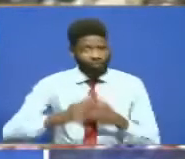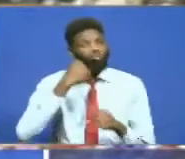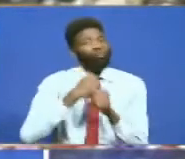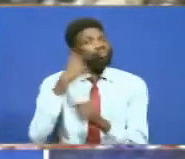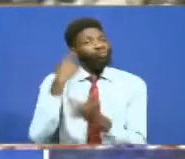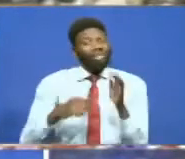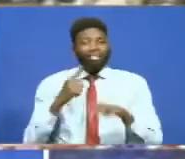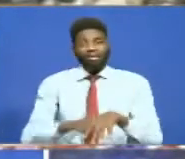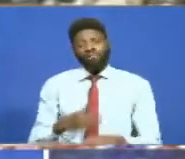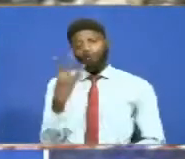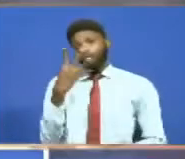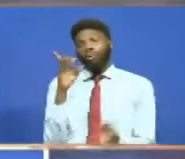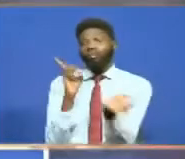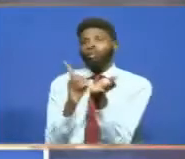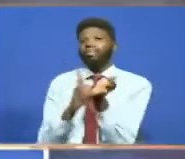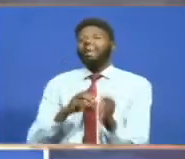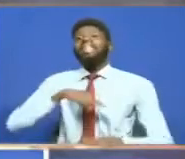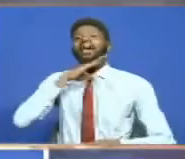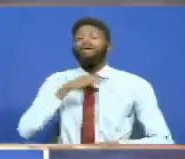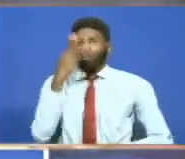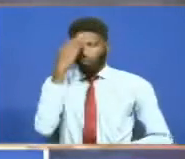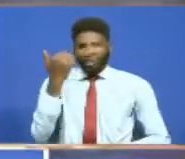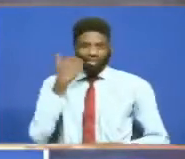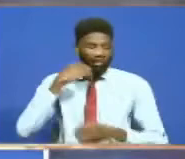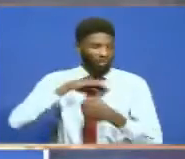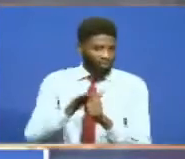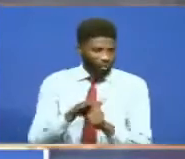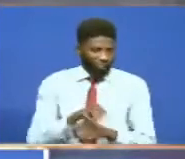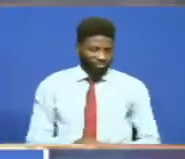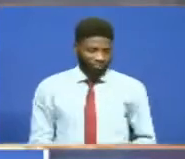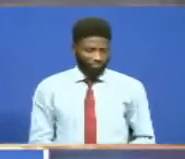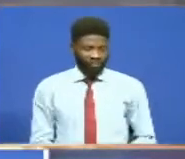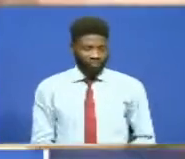four doctors succumbed to the virus. Ben Chumba, reporting for Channel One News.